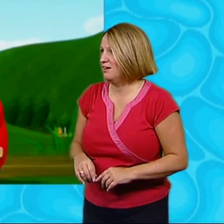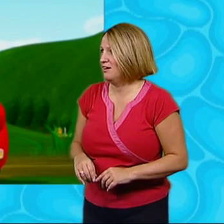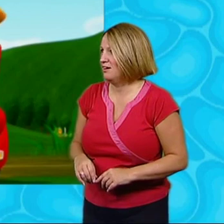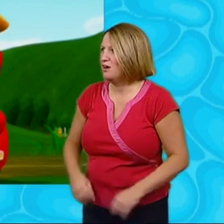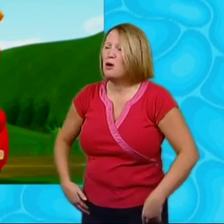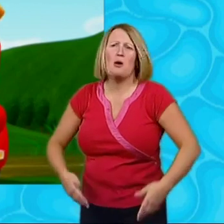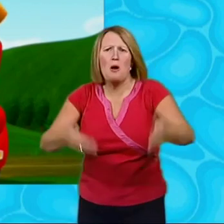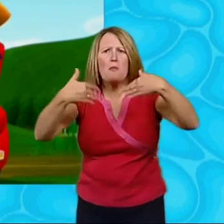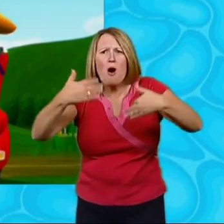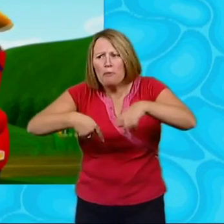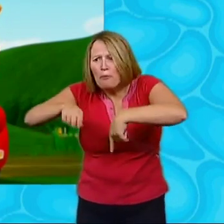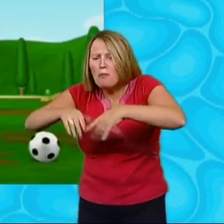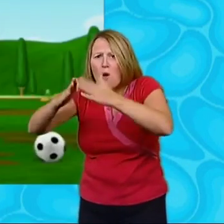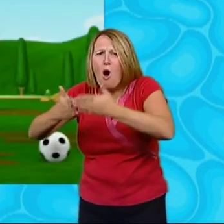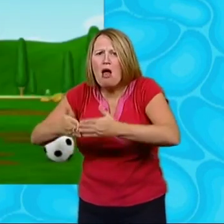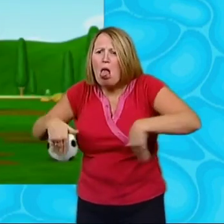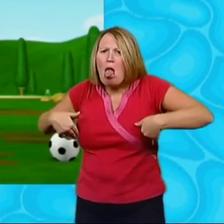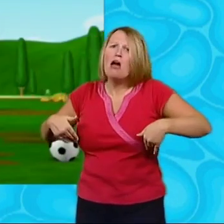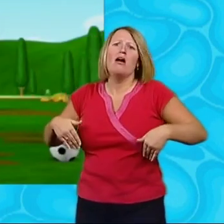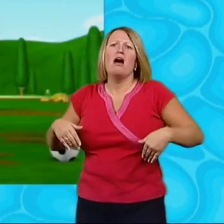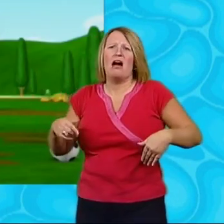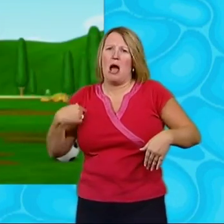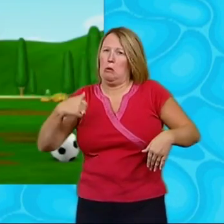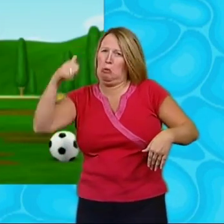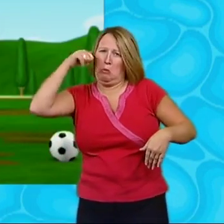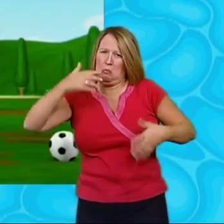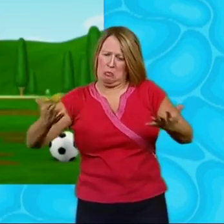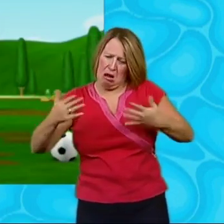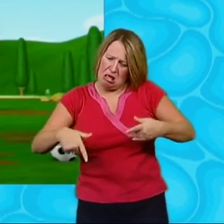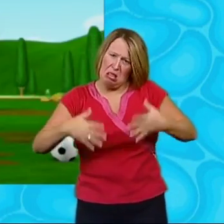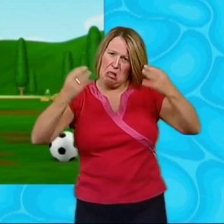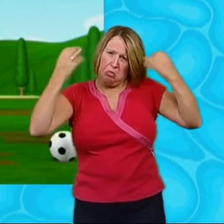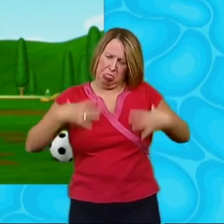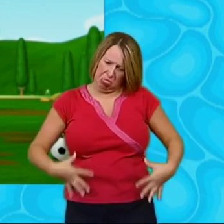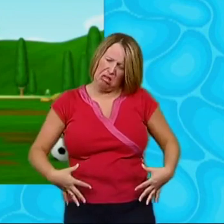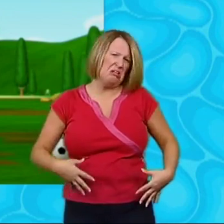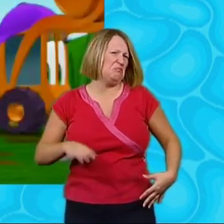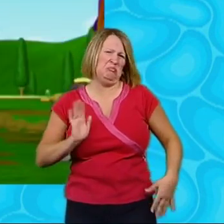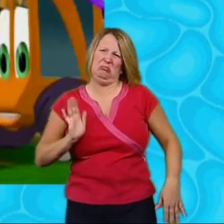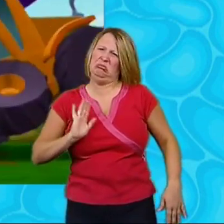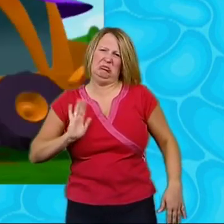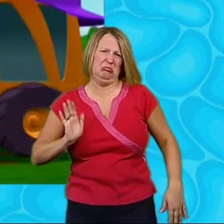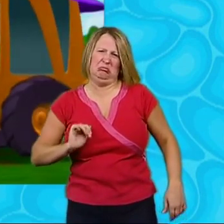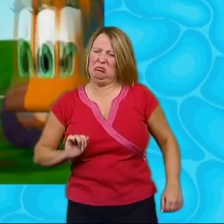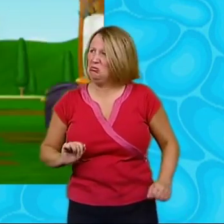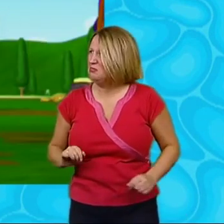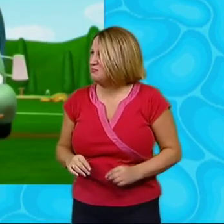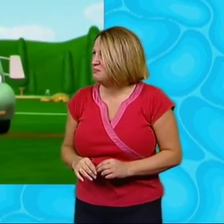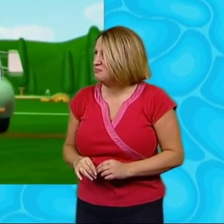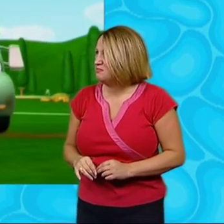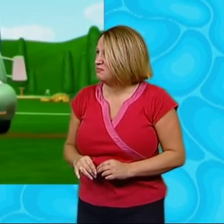Come on, Jessie. Run after the ball. Oh, I knew playing in all this mud was a bad idea.